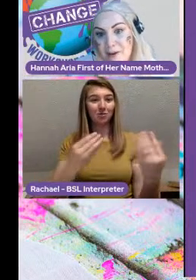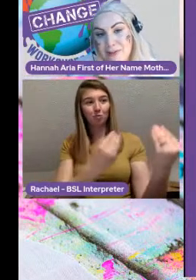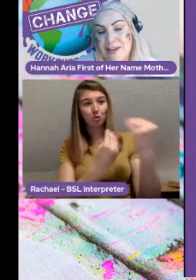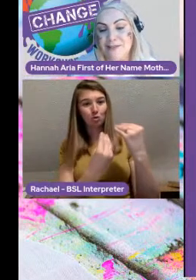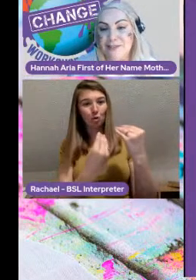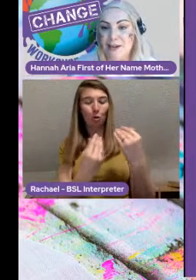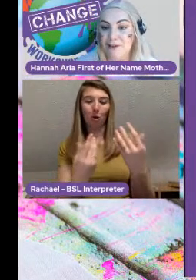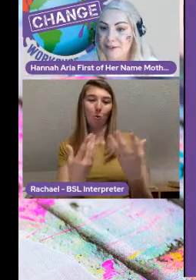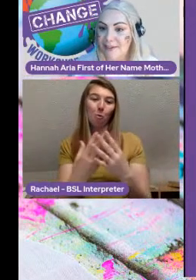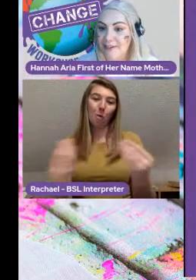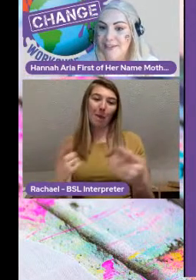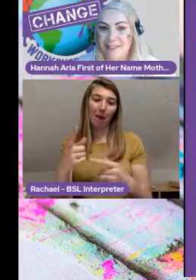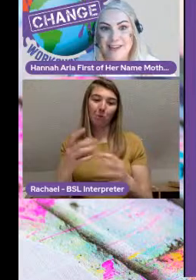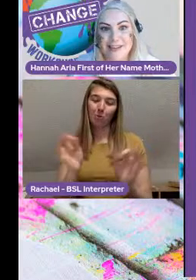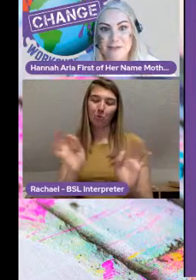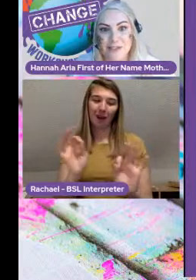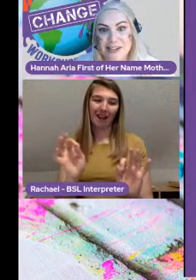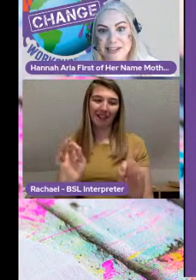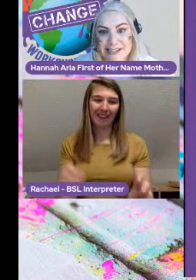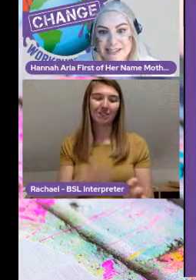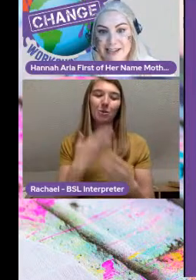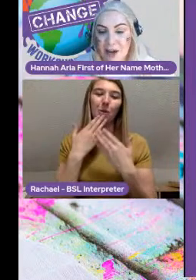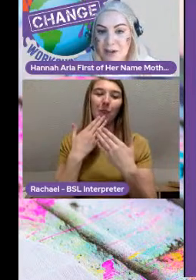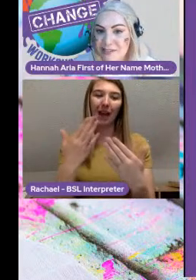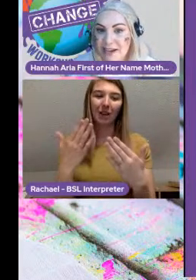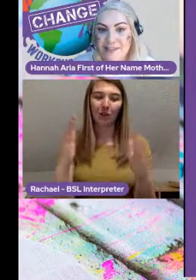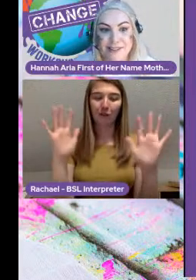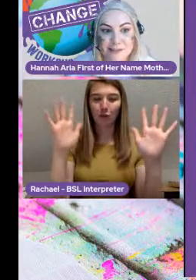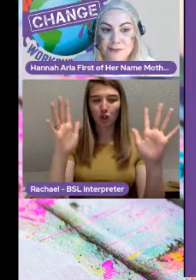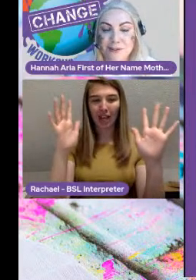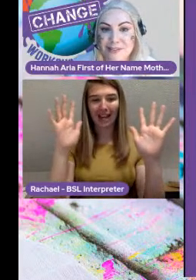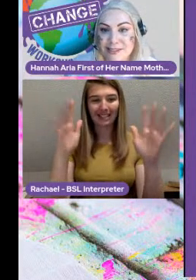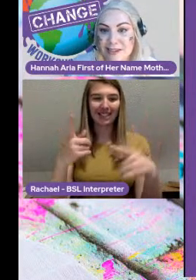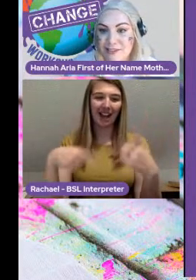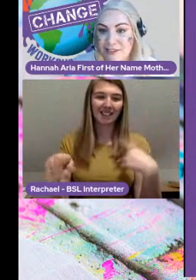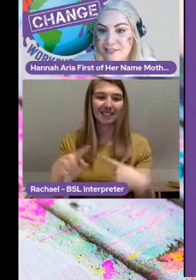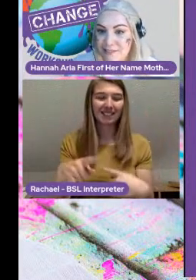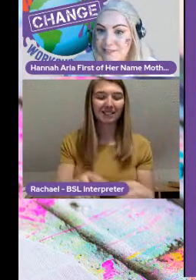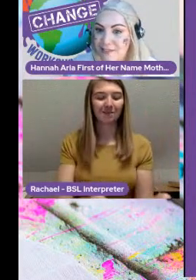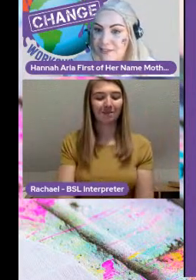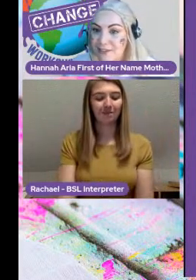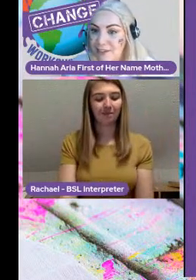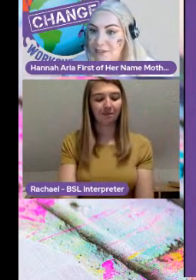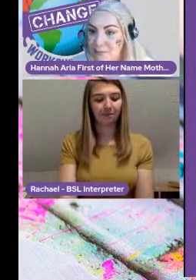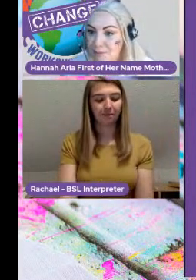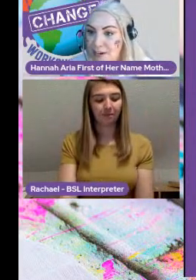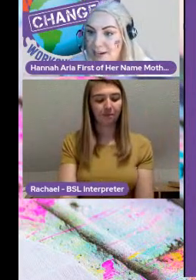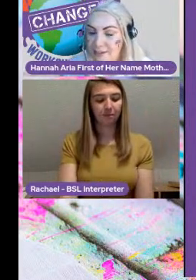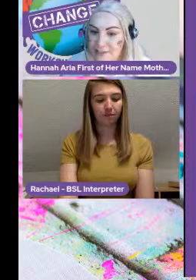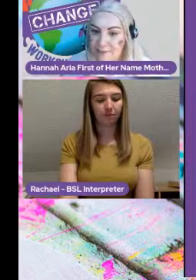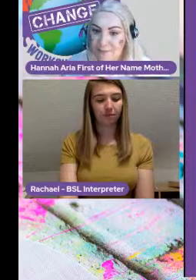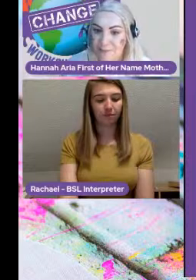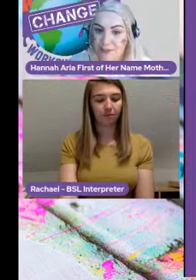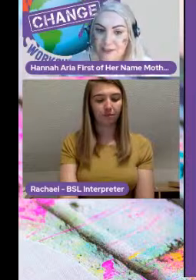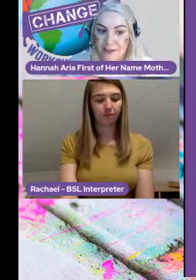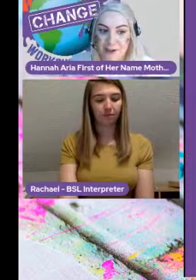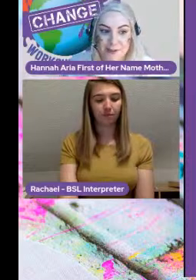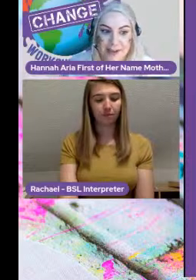about without you. So thank you for cheerleading us and other organisations.